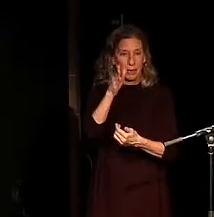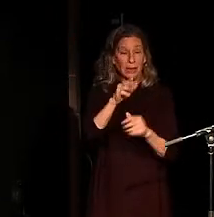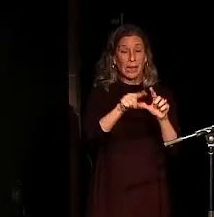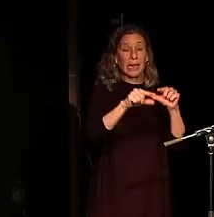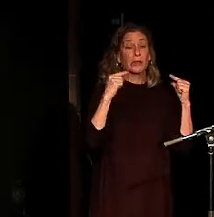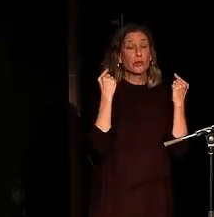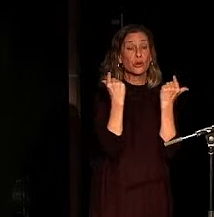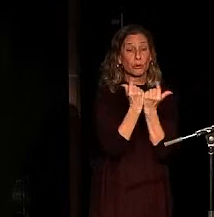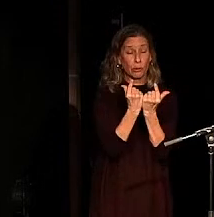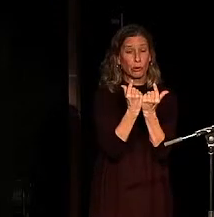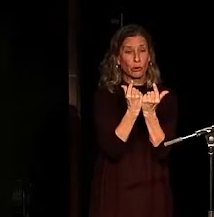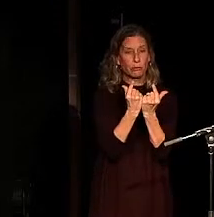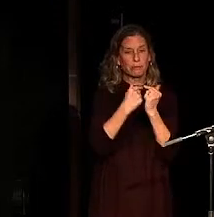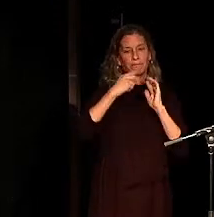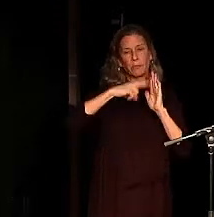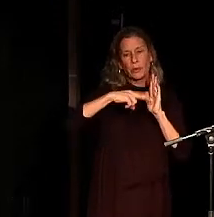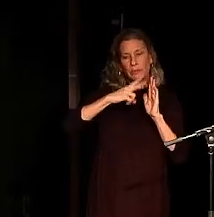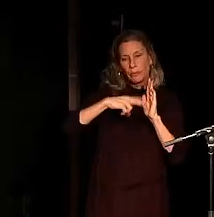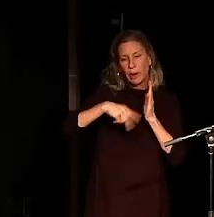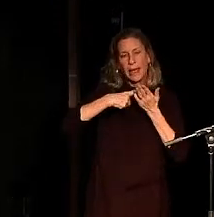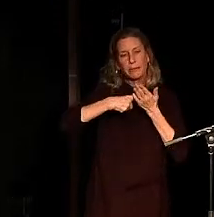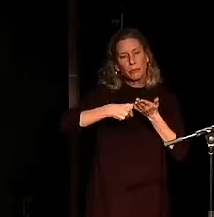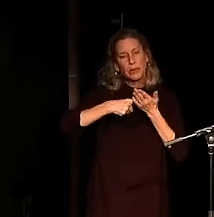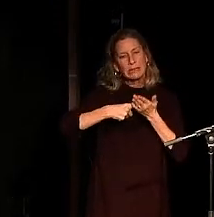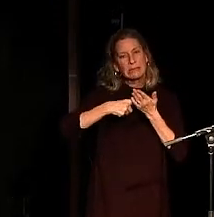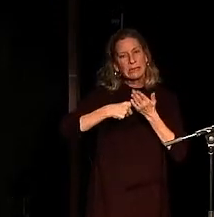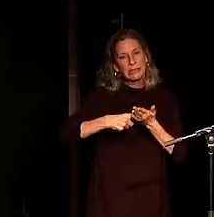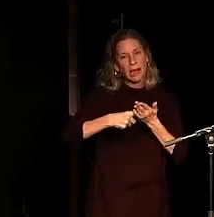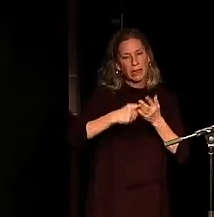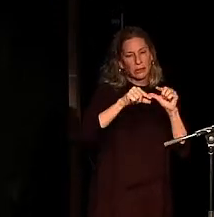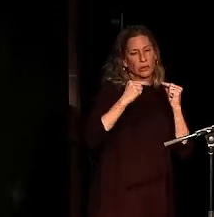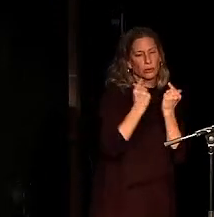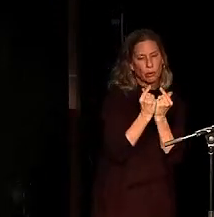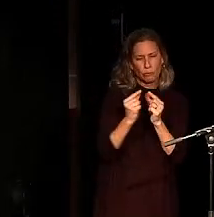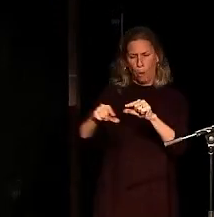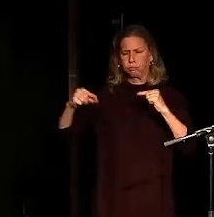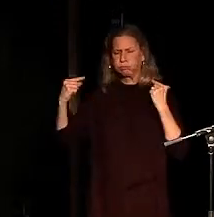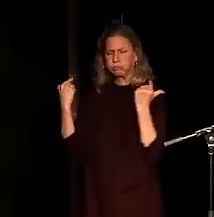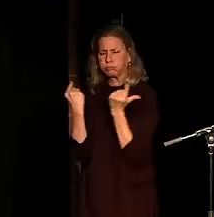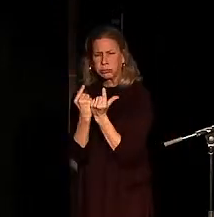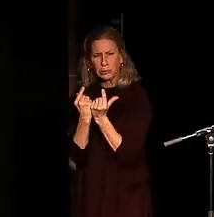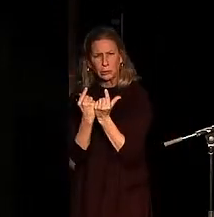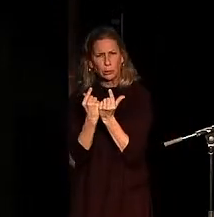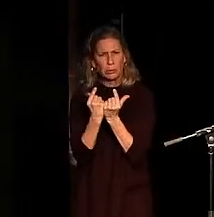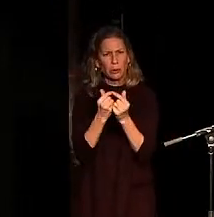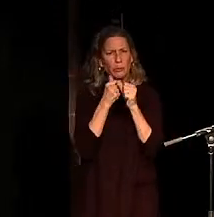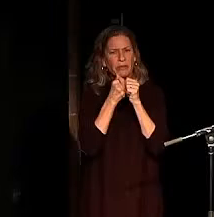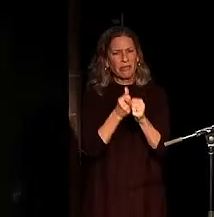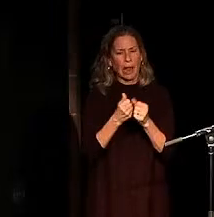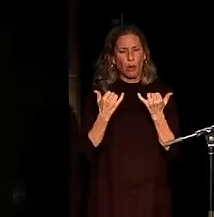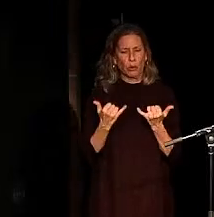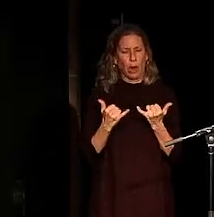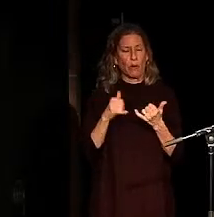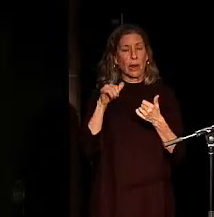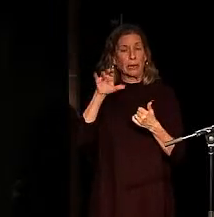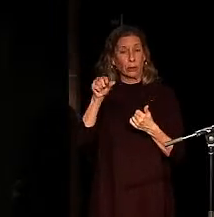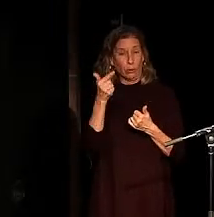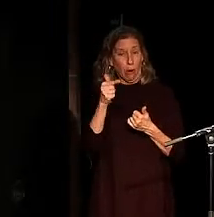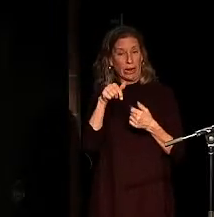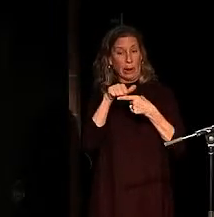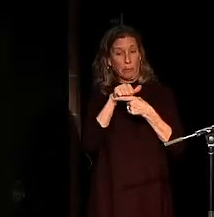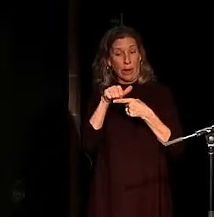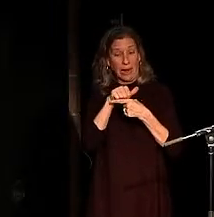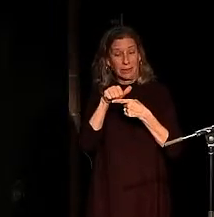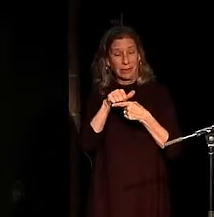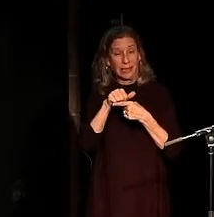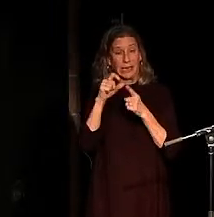groups, we've done a lot of reading. We've discussed those readings in large and small groups. We've looked at some of our current LaGuardia practices. And because there is the